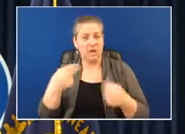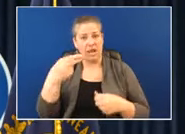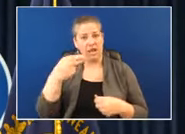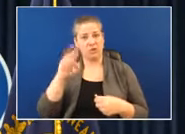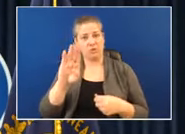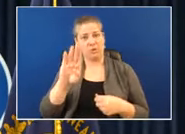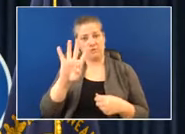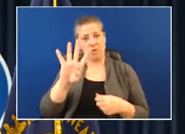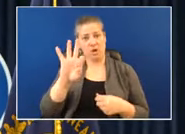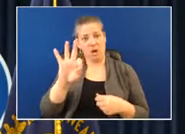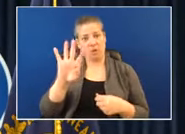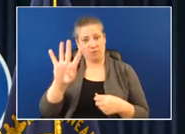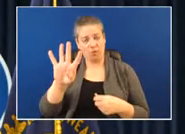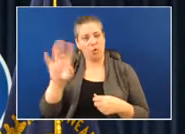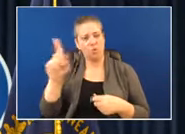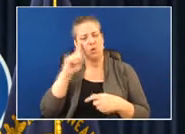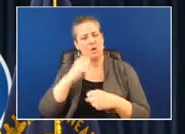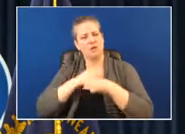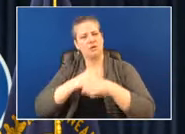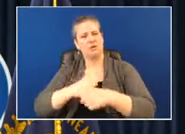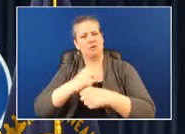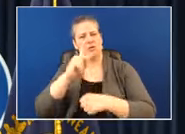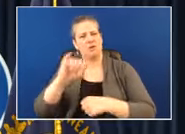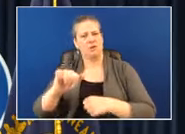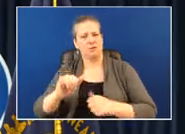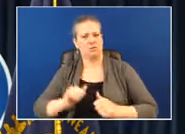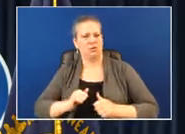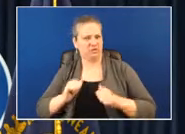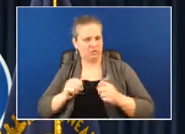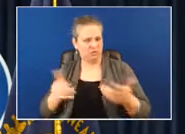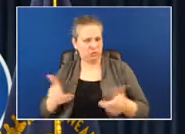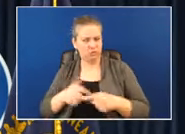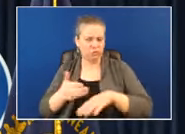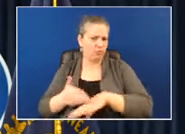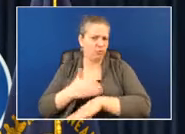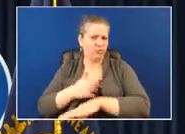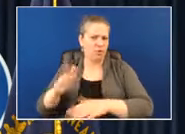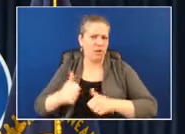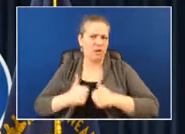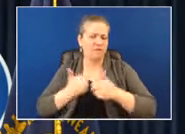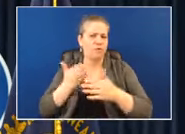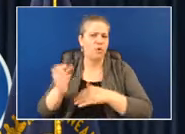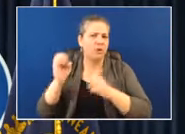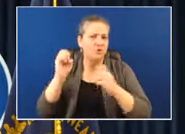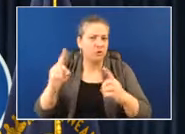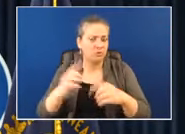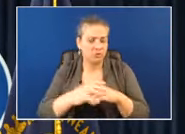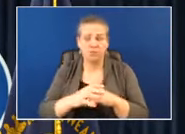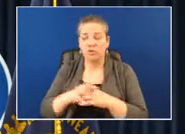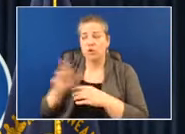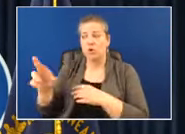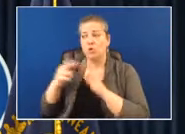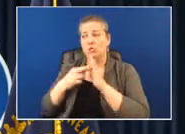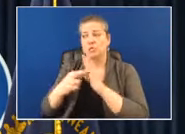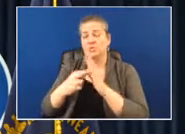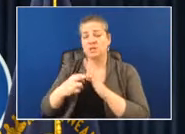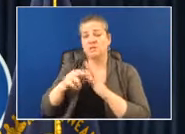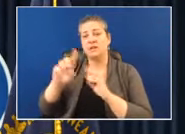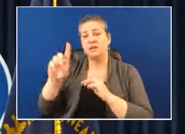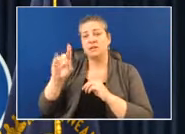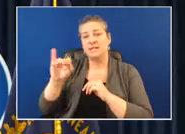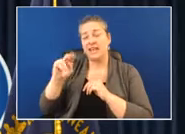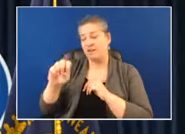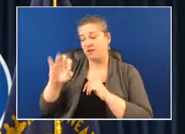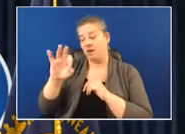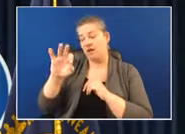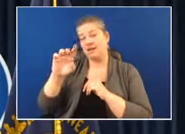protect Kentucky's residents as they seek to improve their lives through education. Representative Deanna Fraser Gordon, unfortunately, could not be with us,